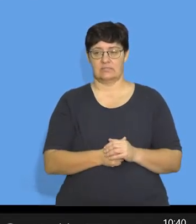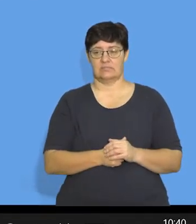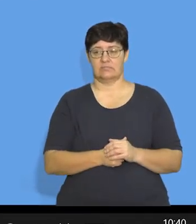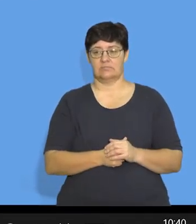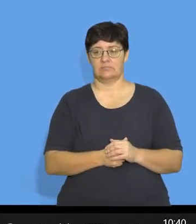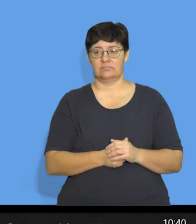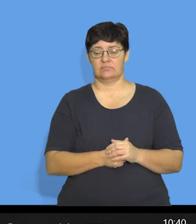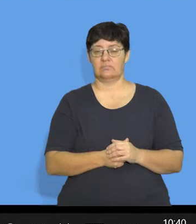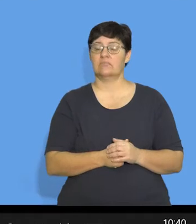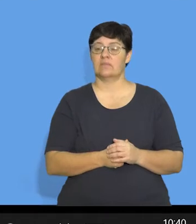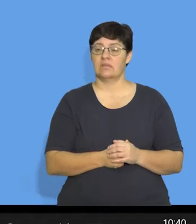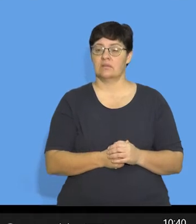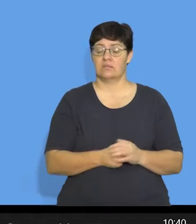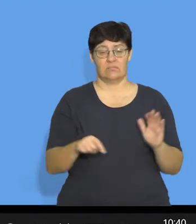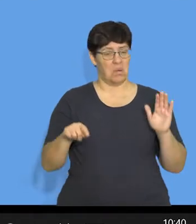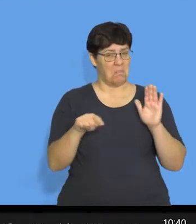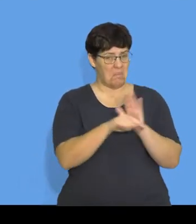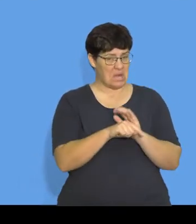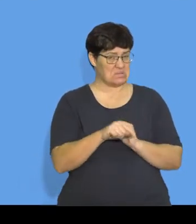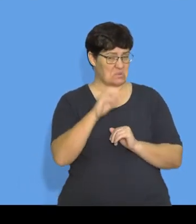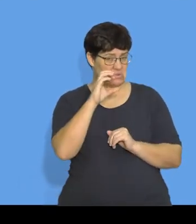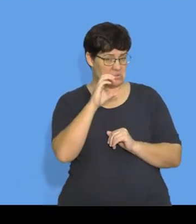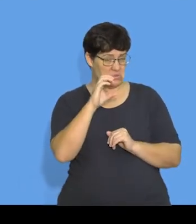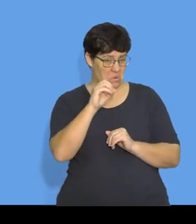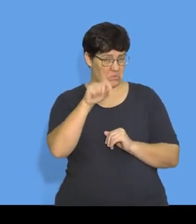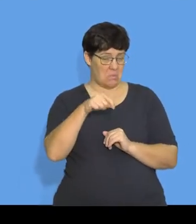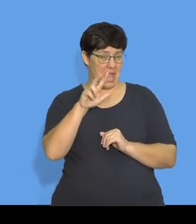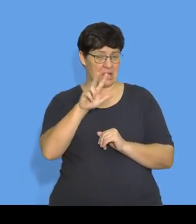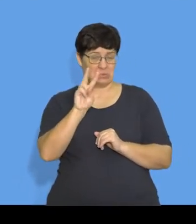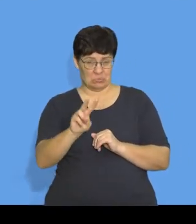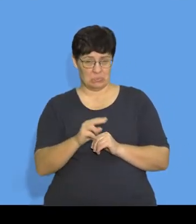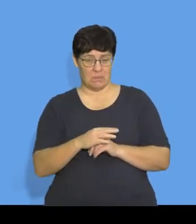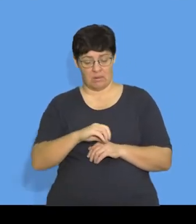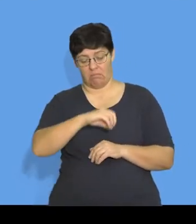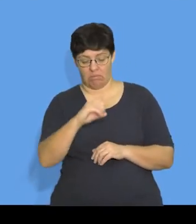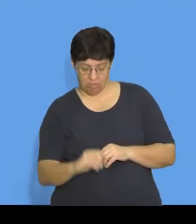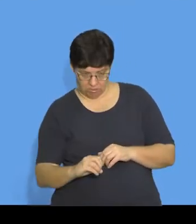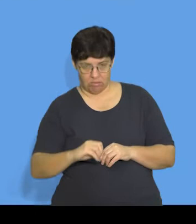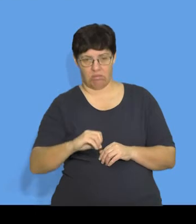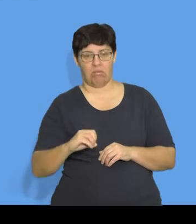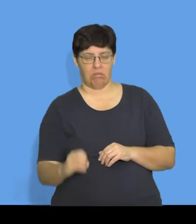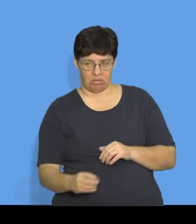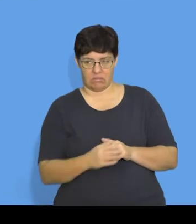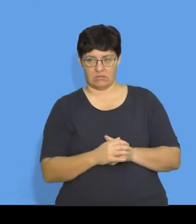And now it's only minus 0,82, so it's significantly lower.